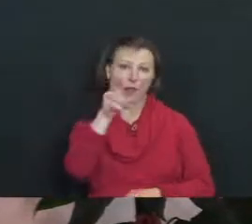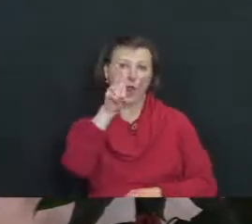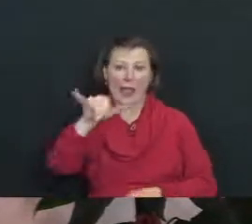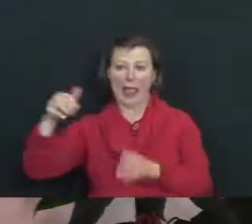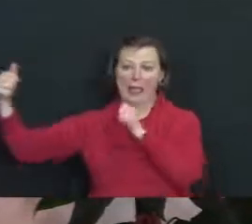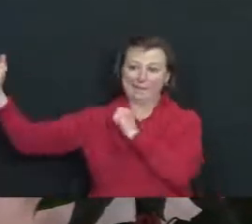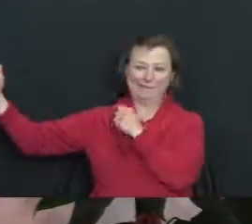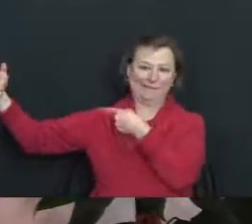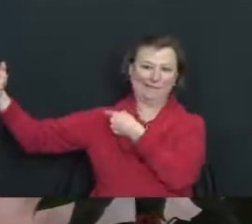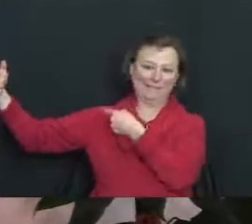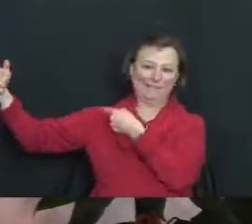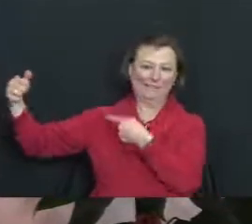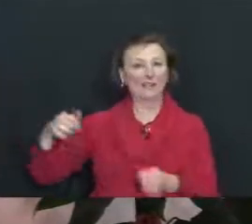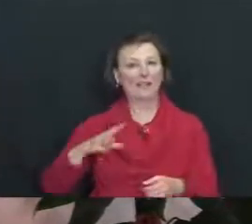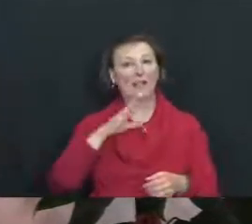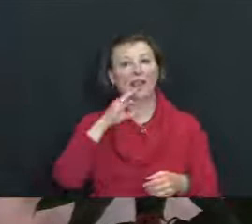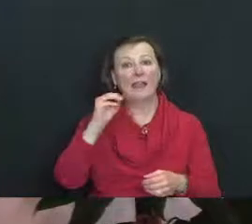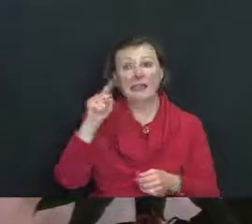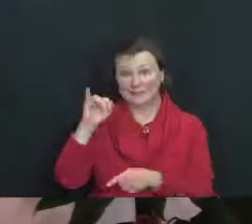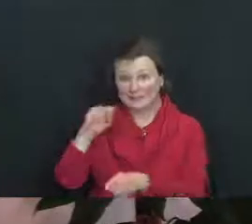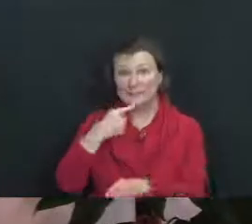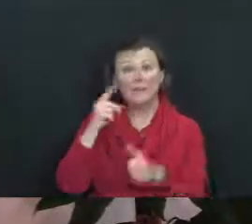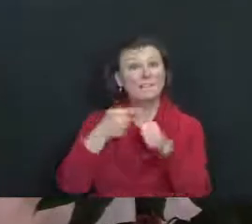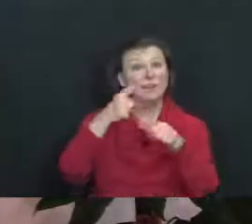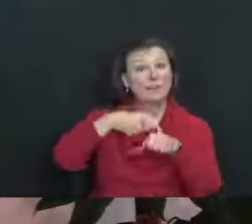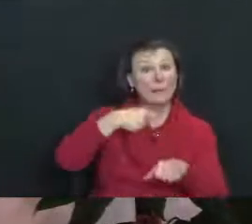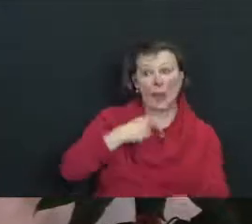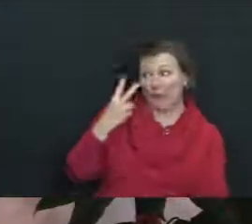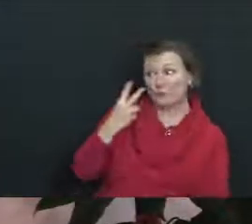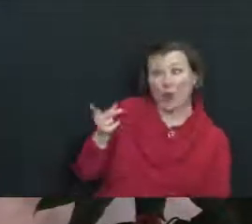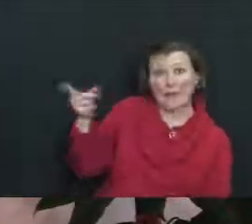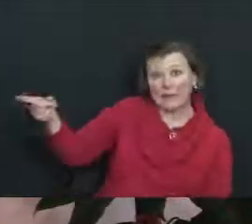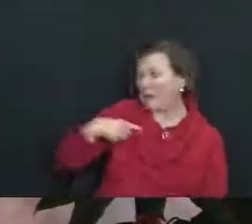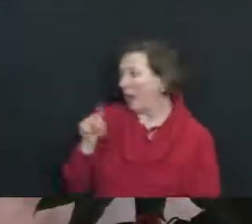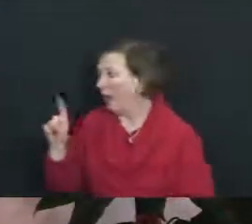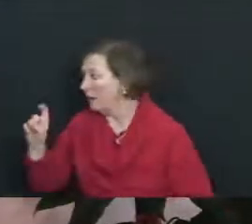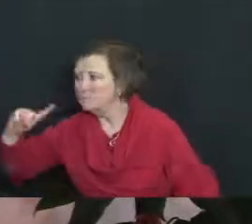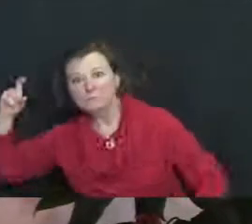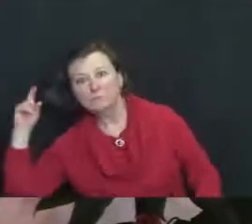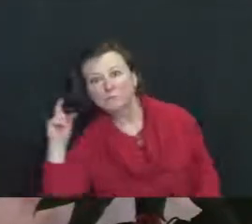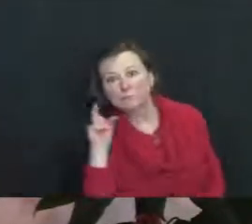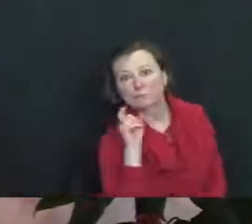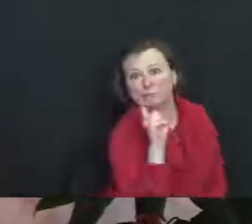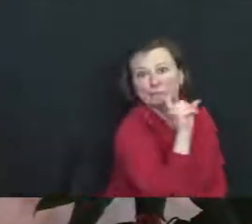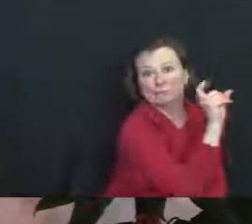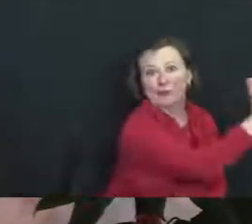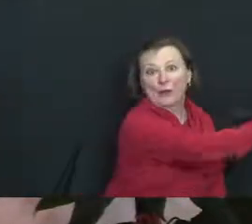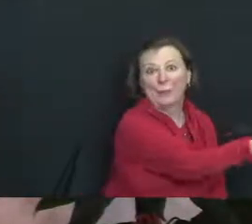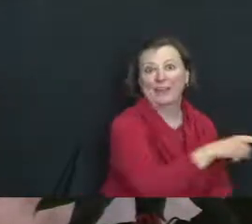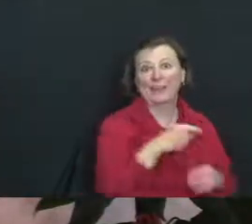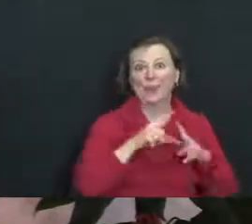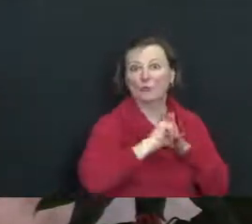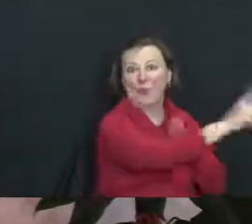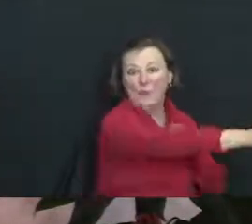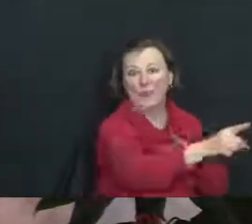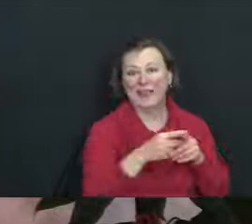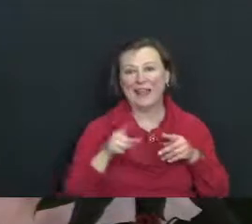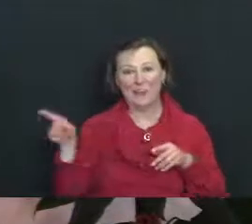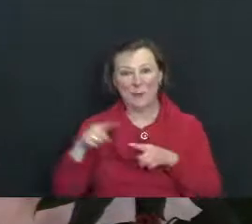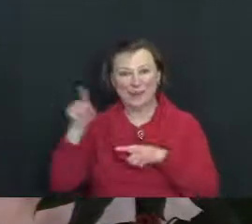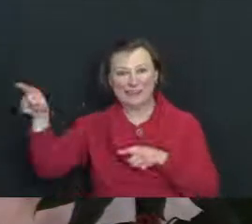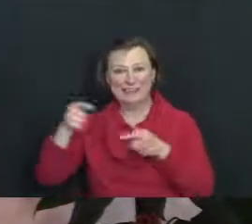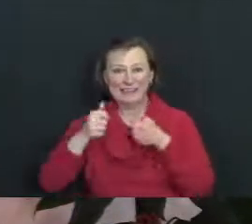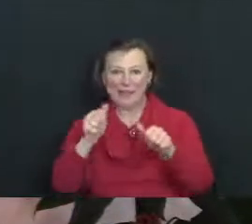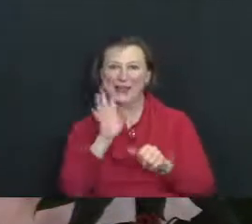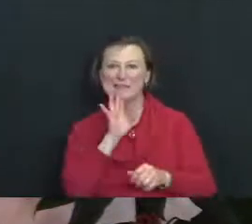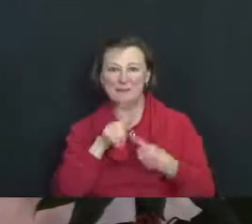says that the first time I saw him, I ran away when he tried to speak to me. And I